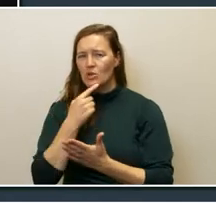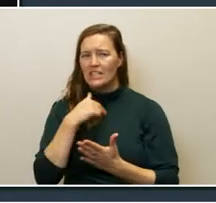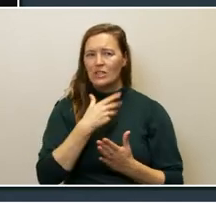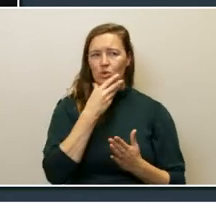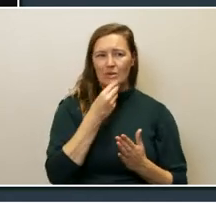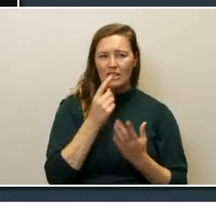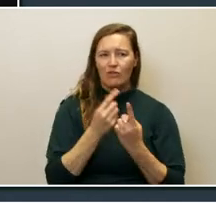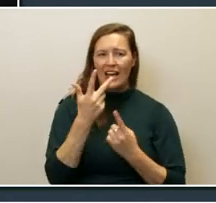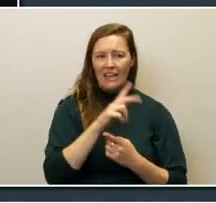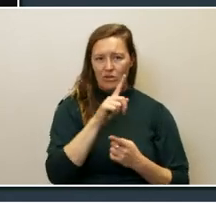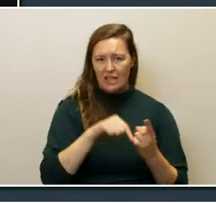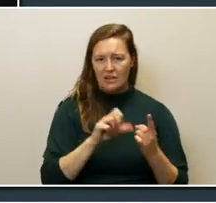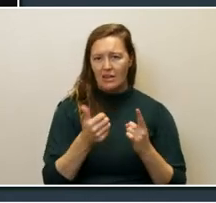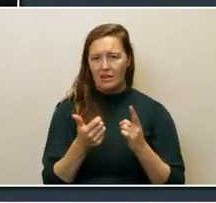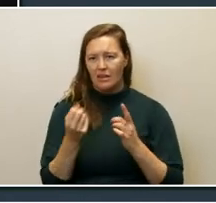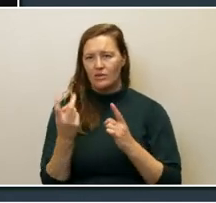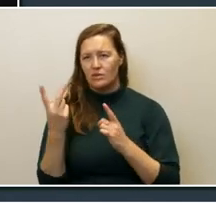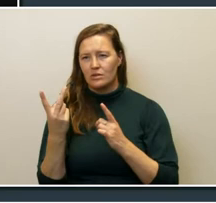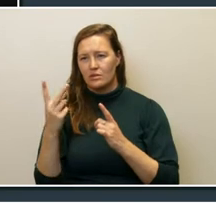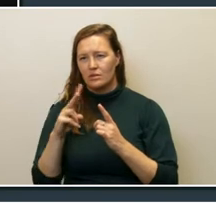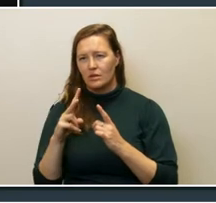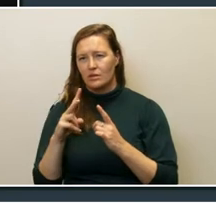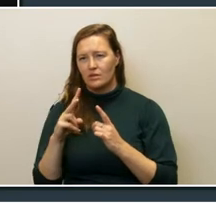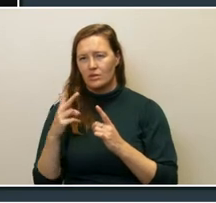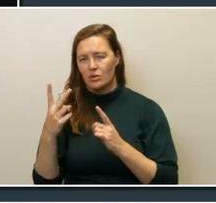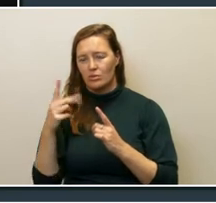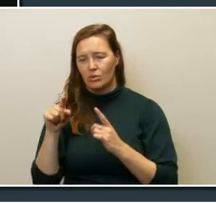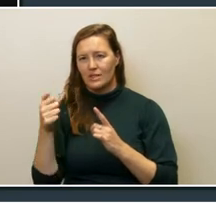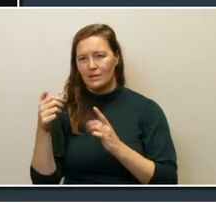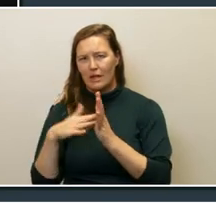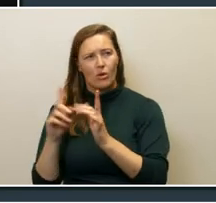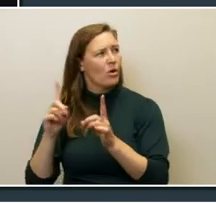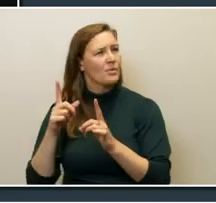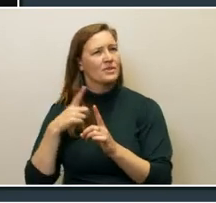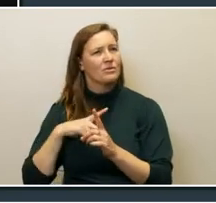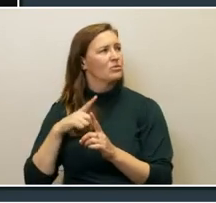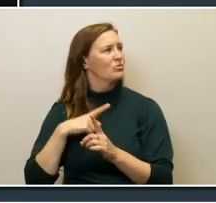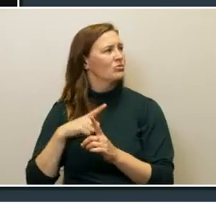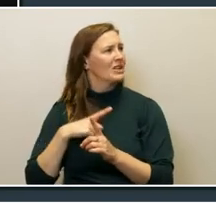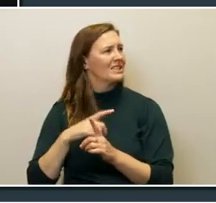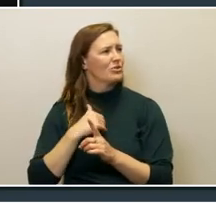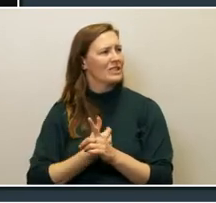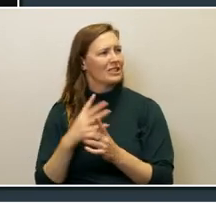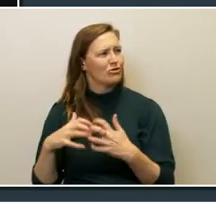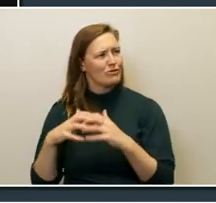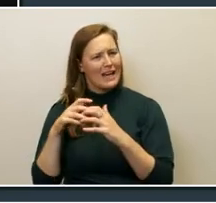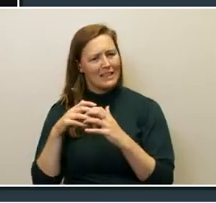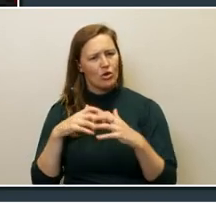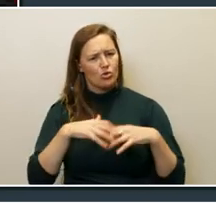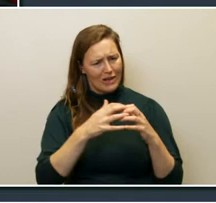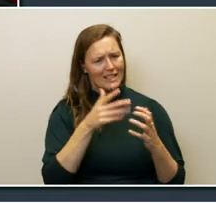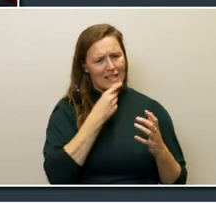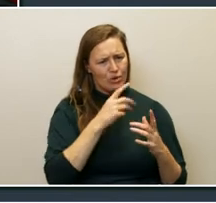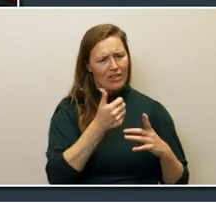cost 200,000. What was the rationale between of needing to create that and then remove